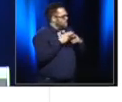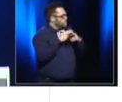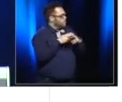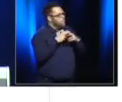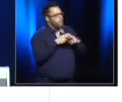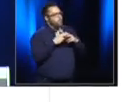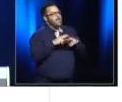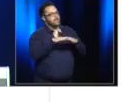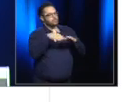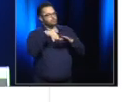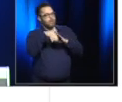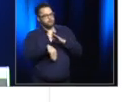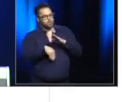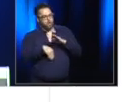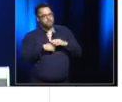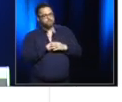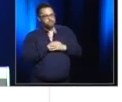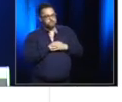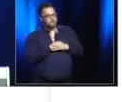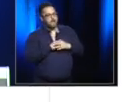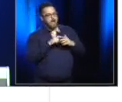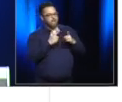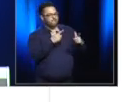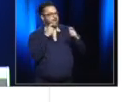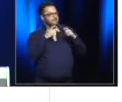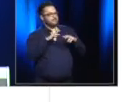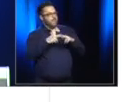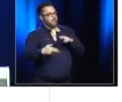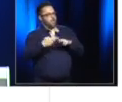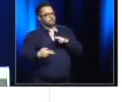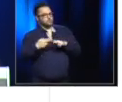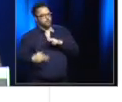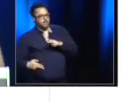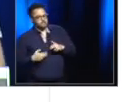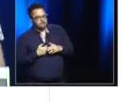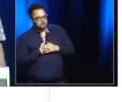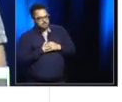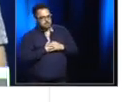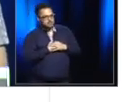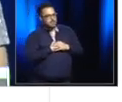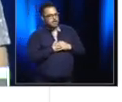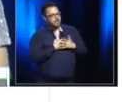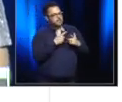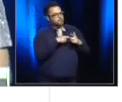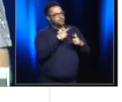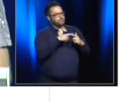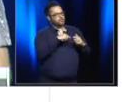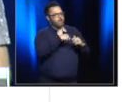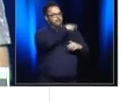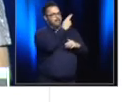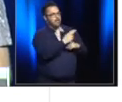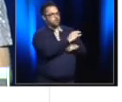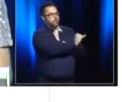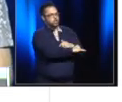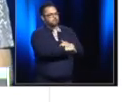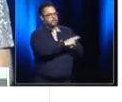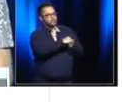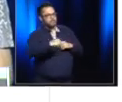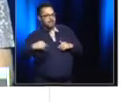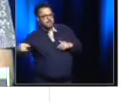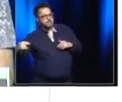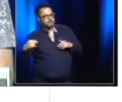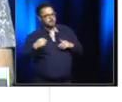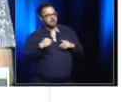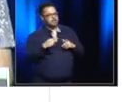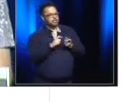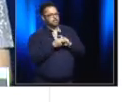don't have, they're overly buoyant basically, and it's really difficult for them to get underwater and start swimming. So you